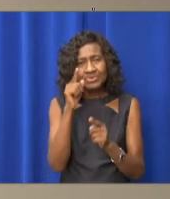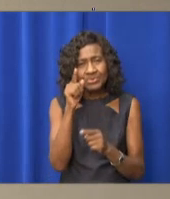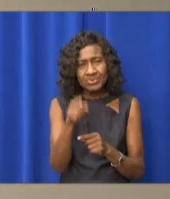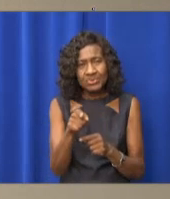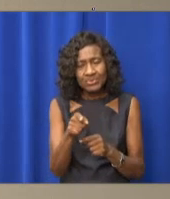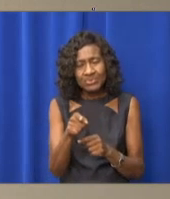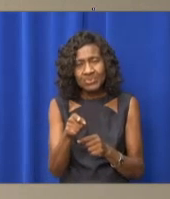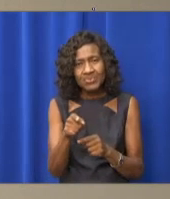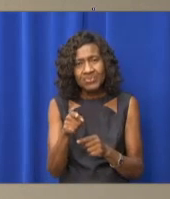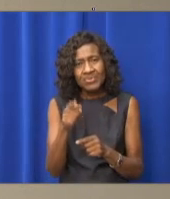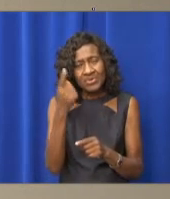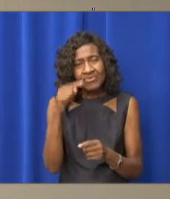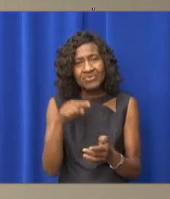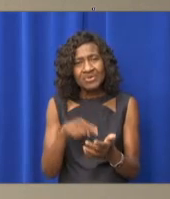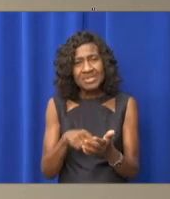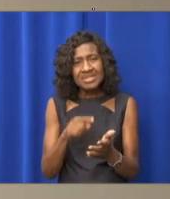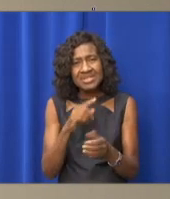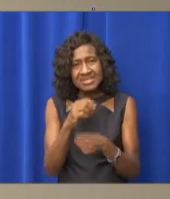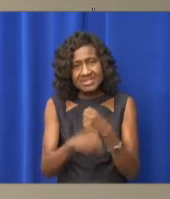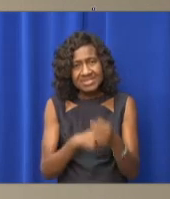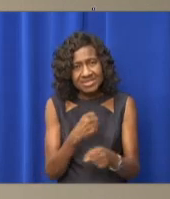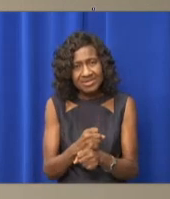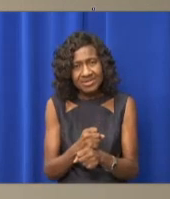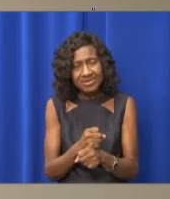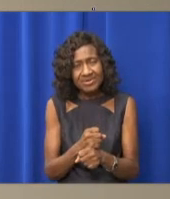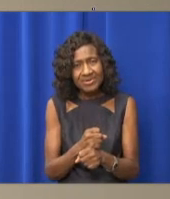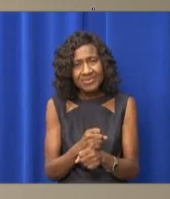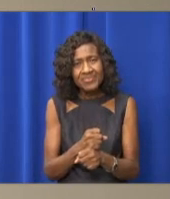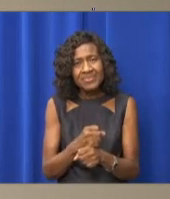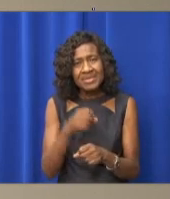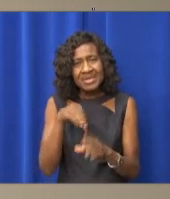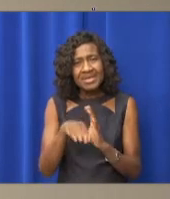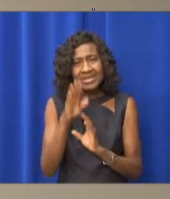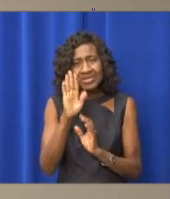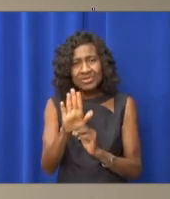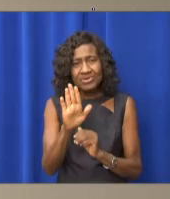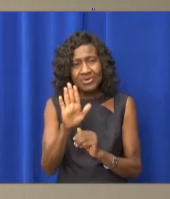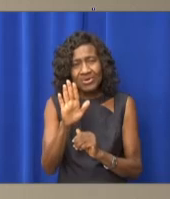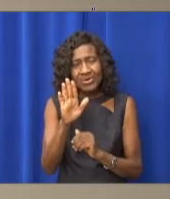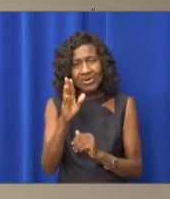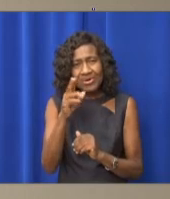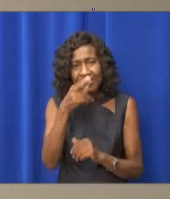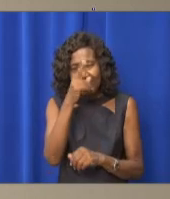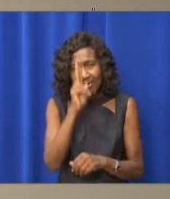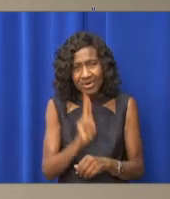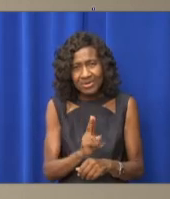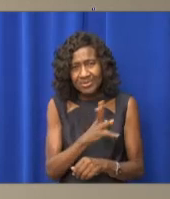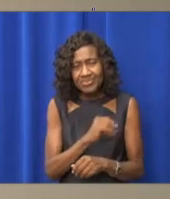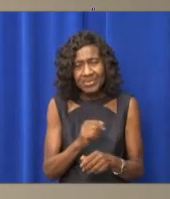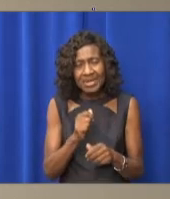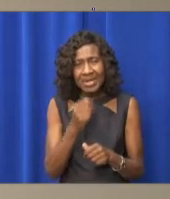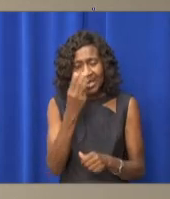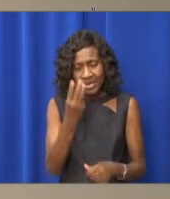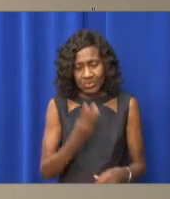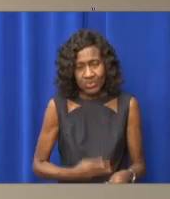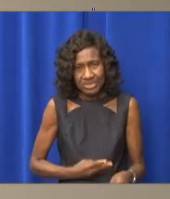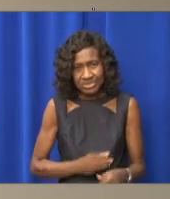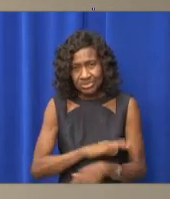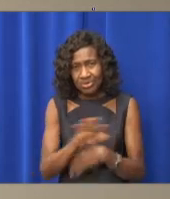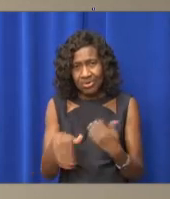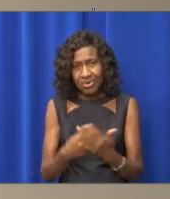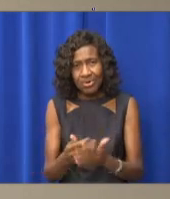recognition of this year, dedicated in your honor, and I wish for all of you a long and successful